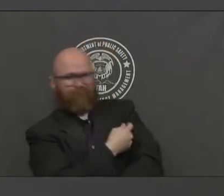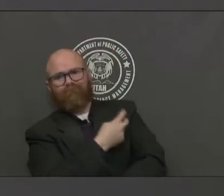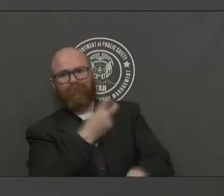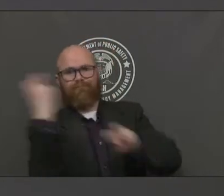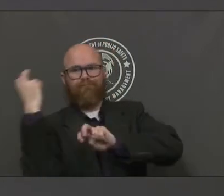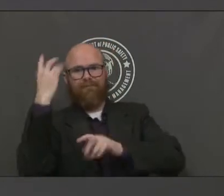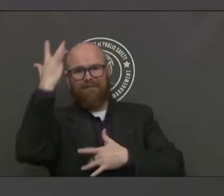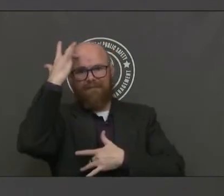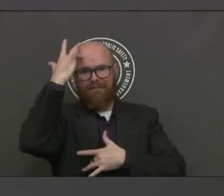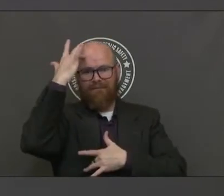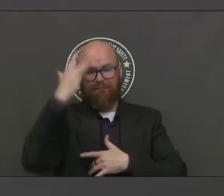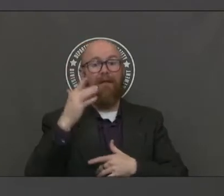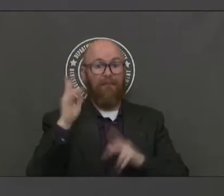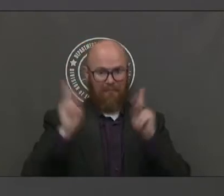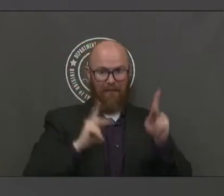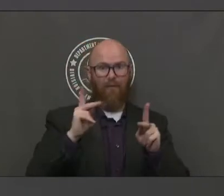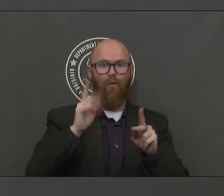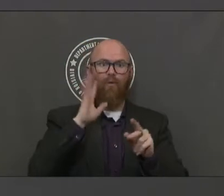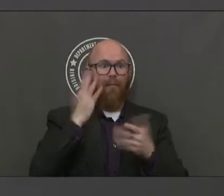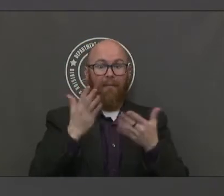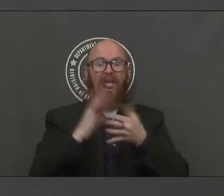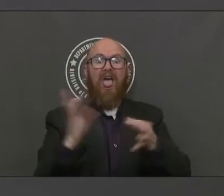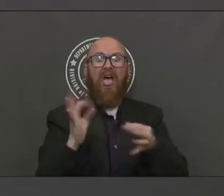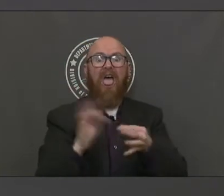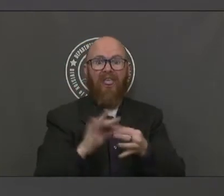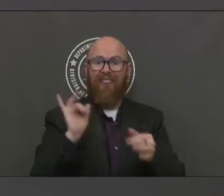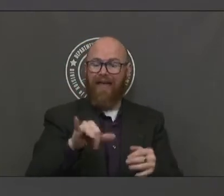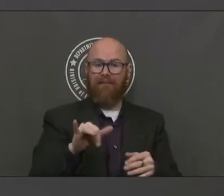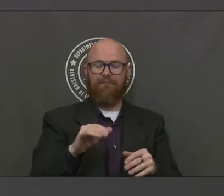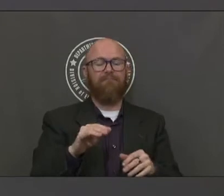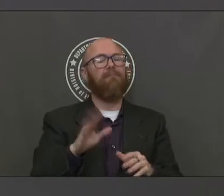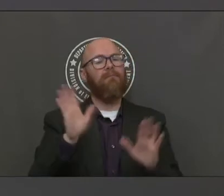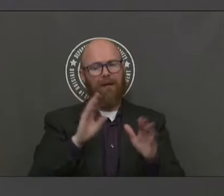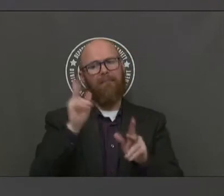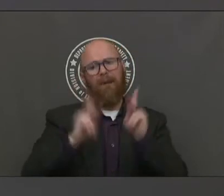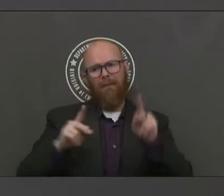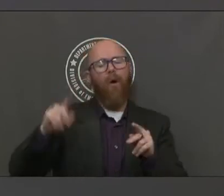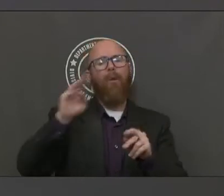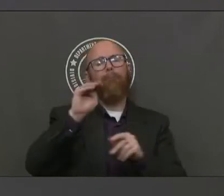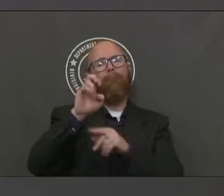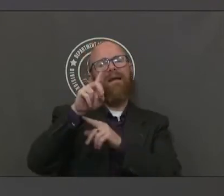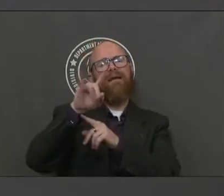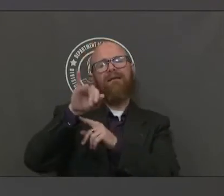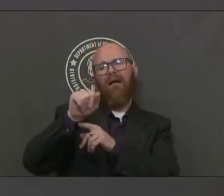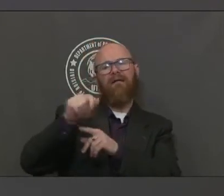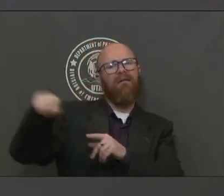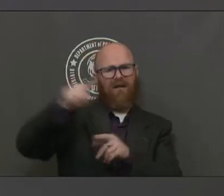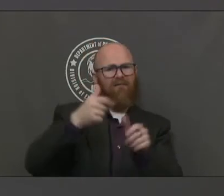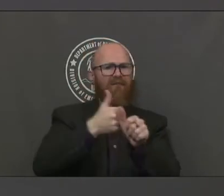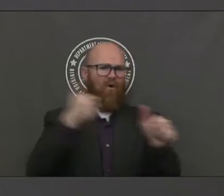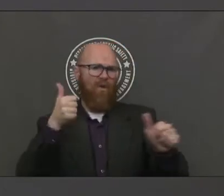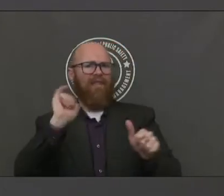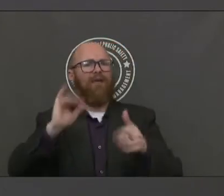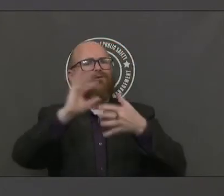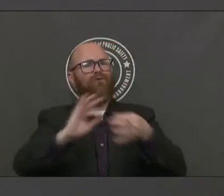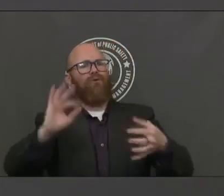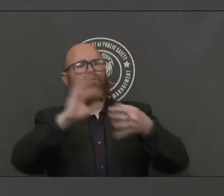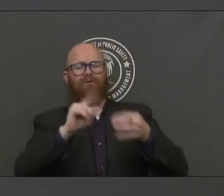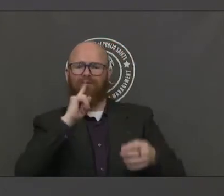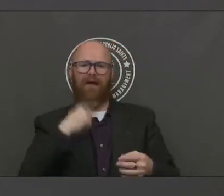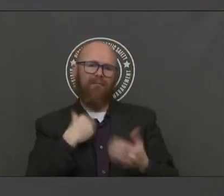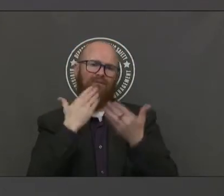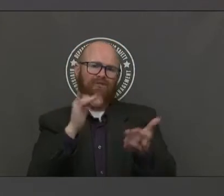lot of clicks. But you all have avoided that. You've been very fair in telling that story. Again,